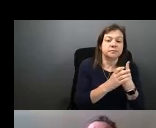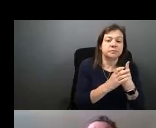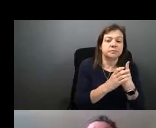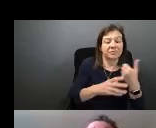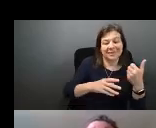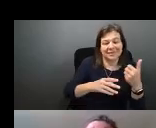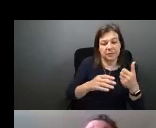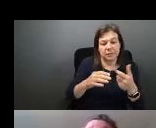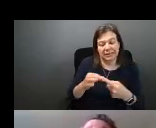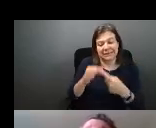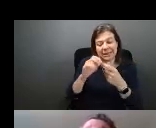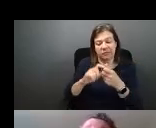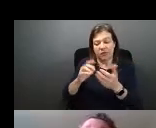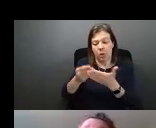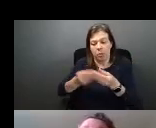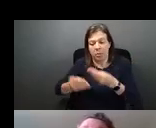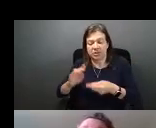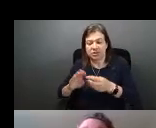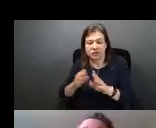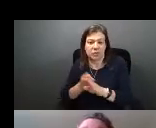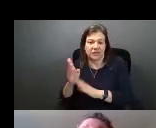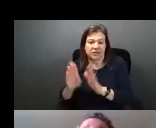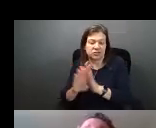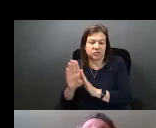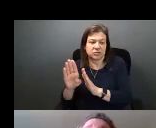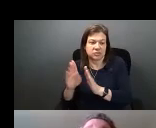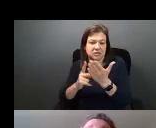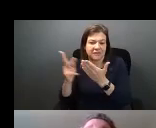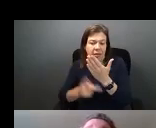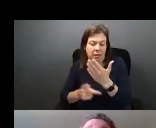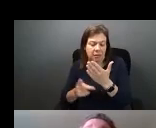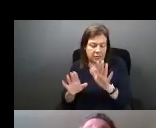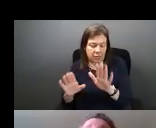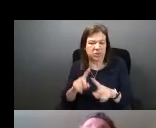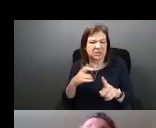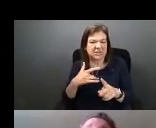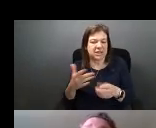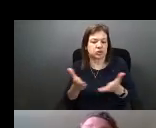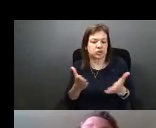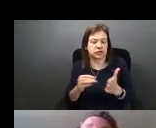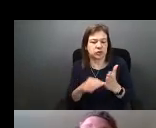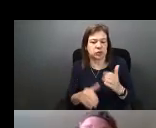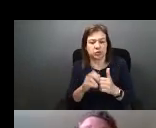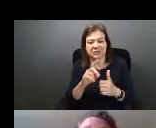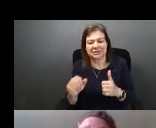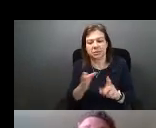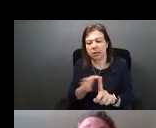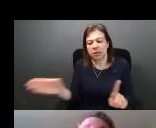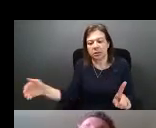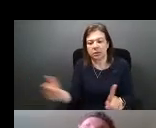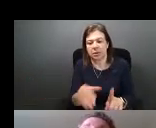Except for budgets for professional development programs, which usually serve students with disabilities